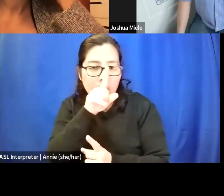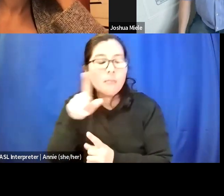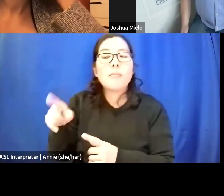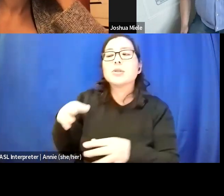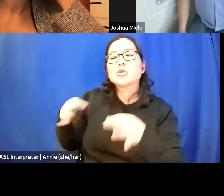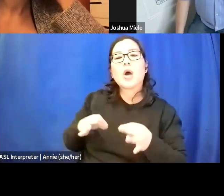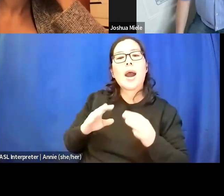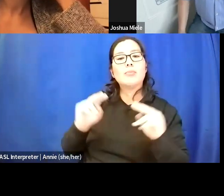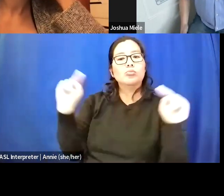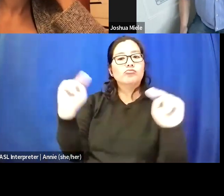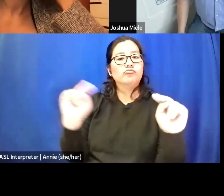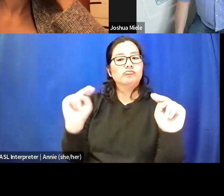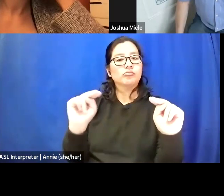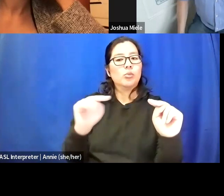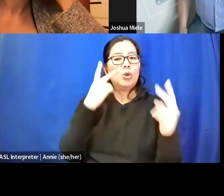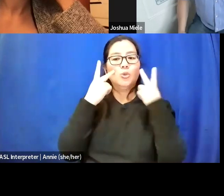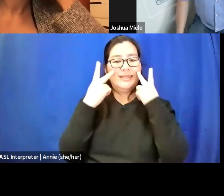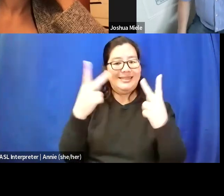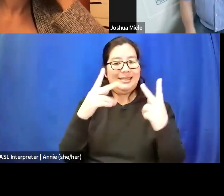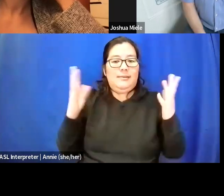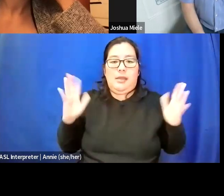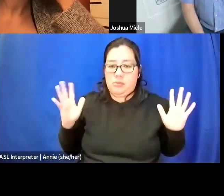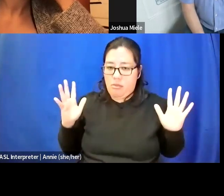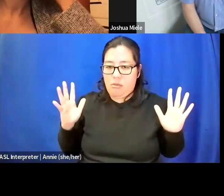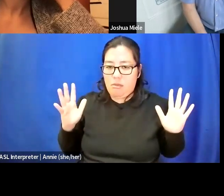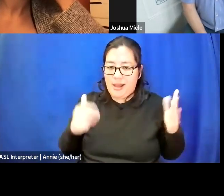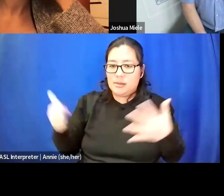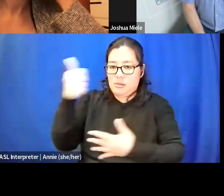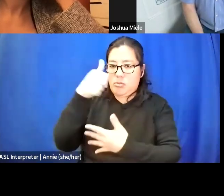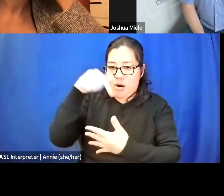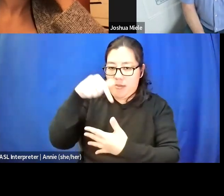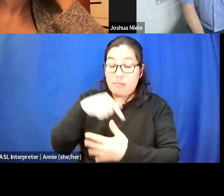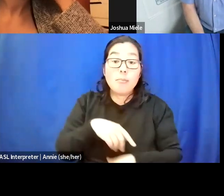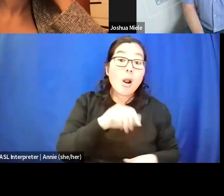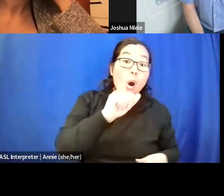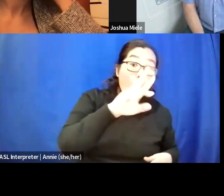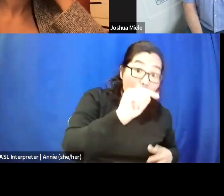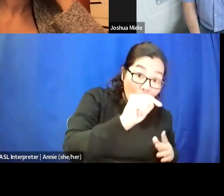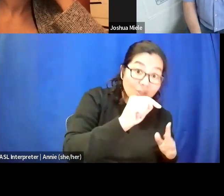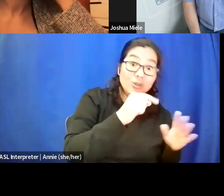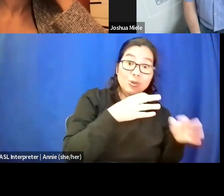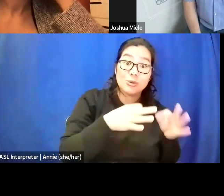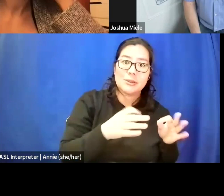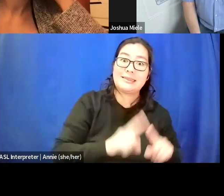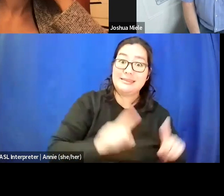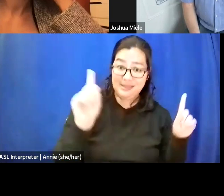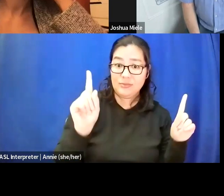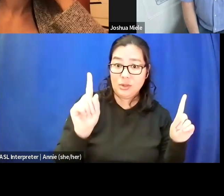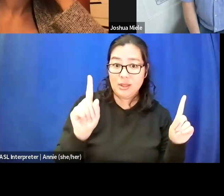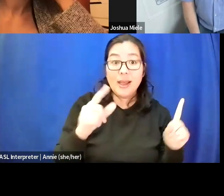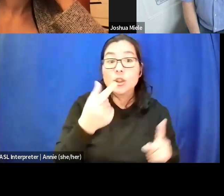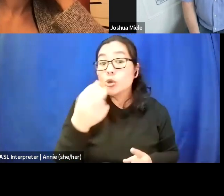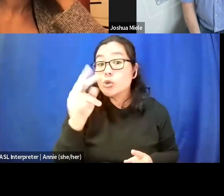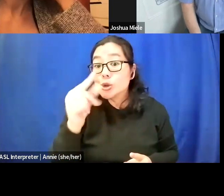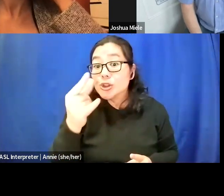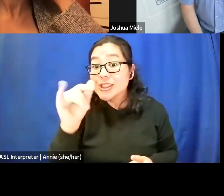in video description, but not in art description, because as Georgina pointed out, you want to know what